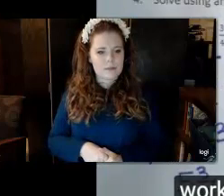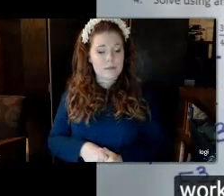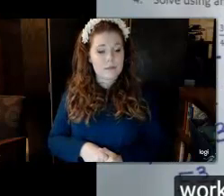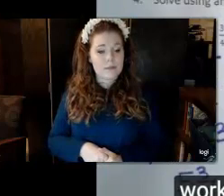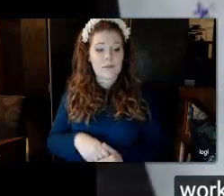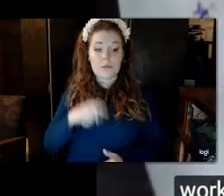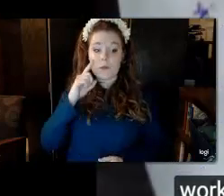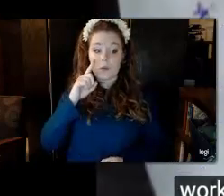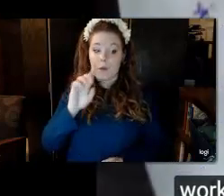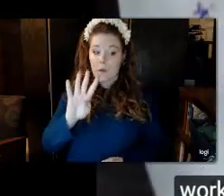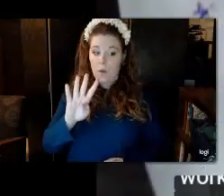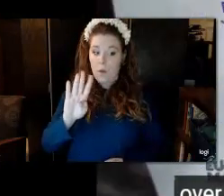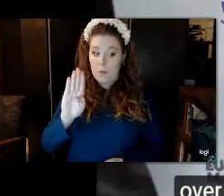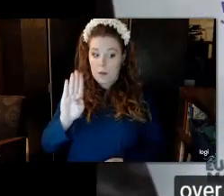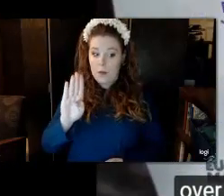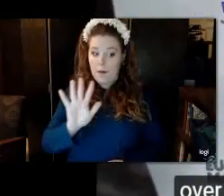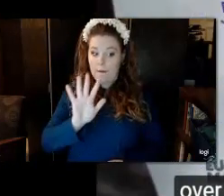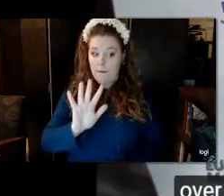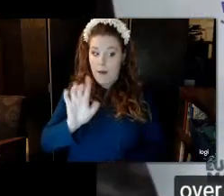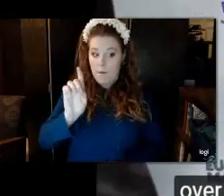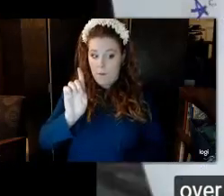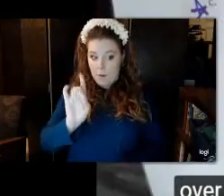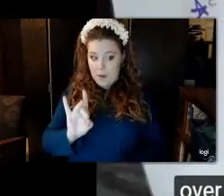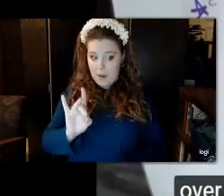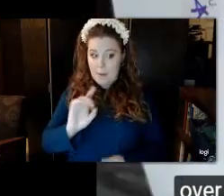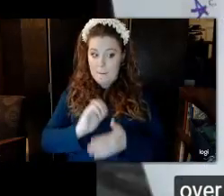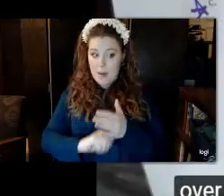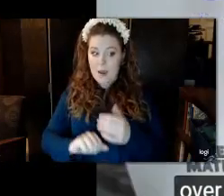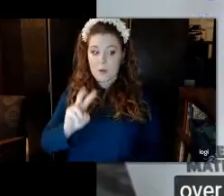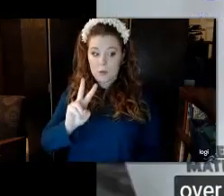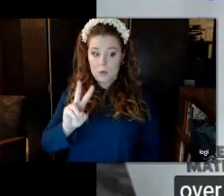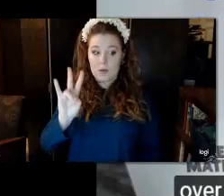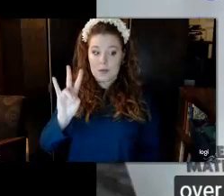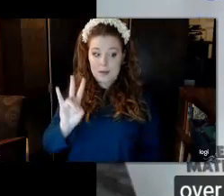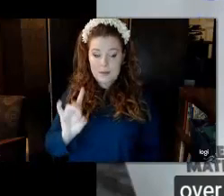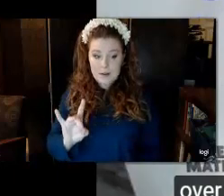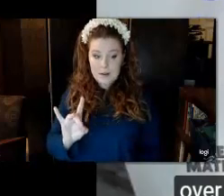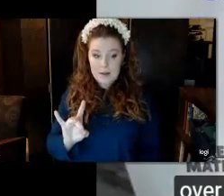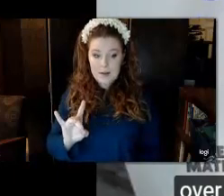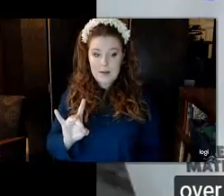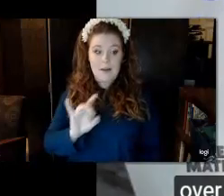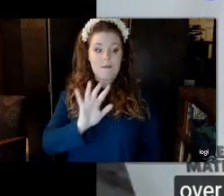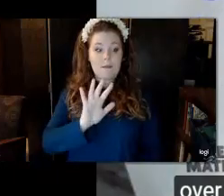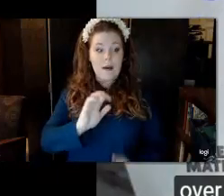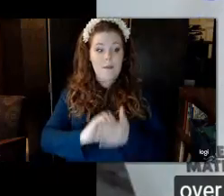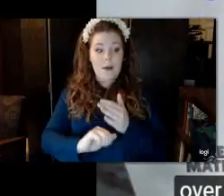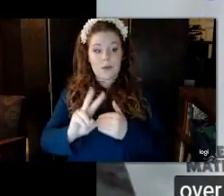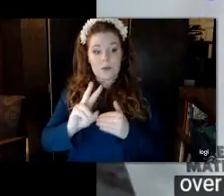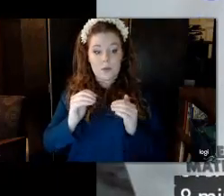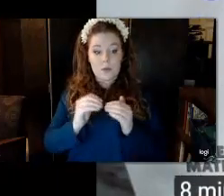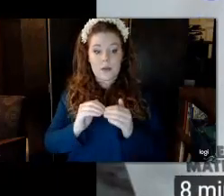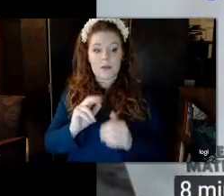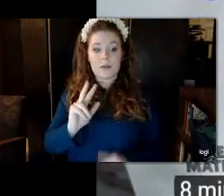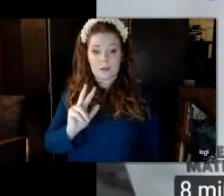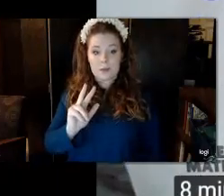On 4B, you have 5 1/8 minus 2 7/8. 5 minus 2 is 3. 3 and